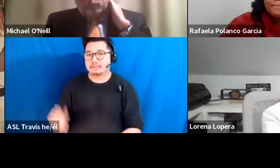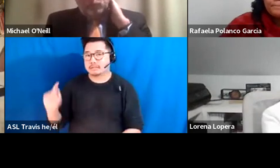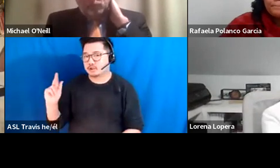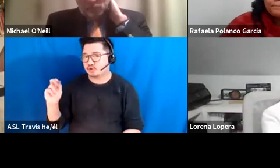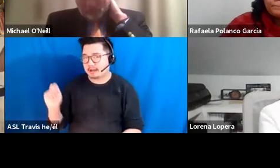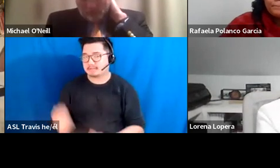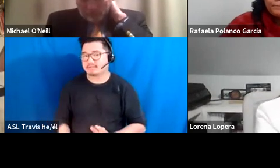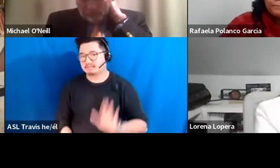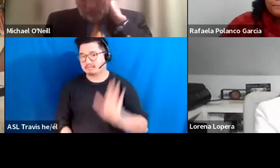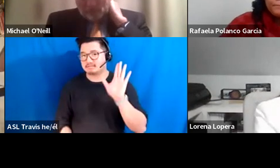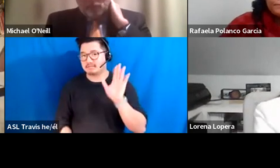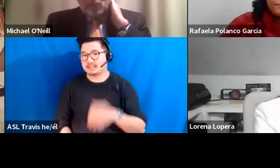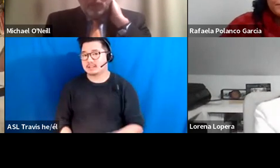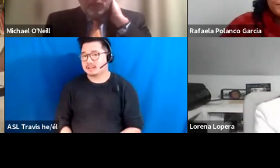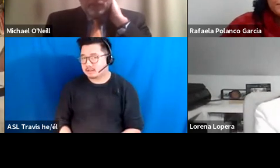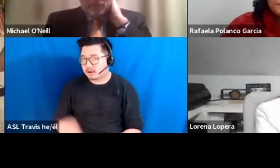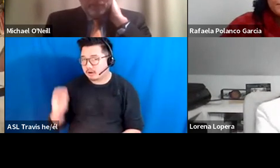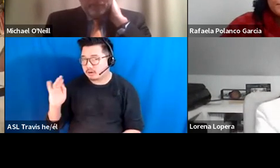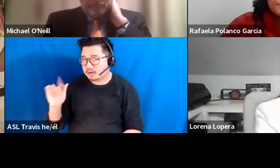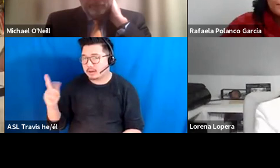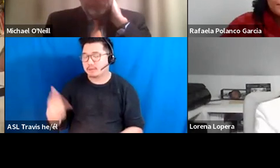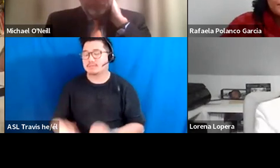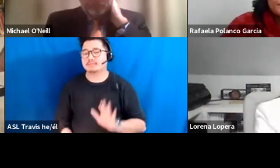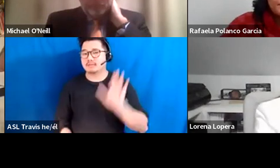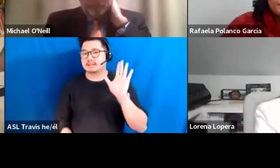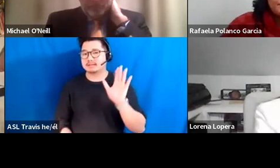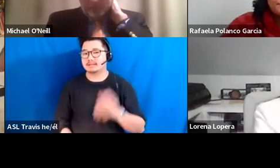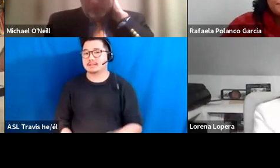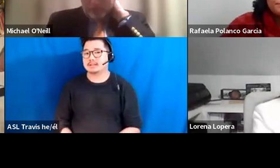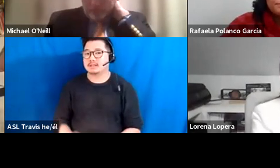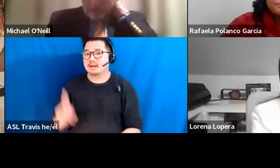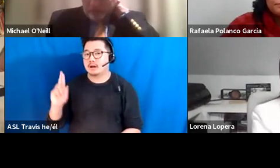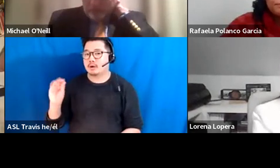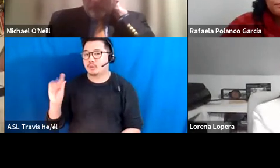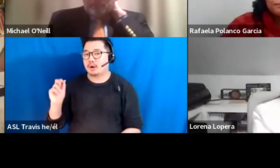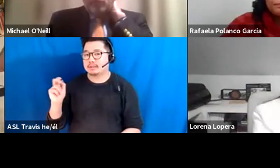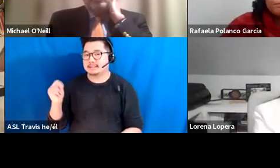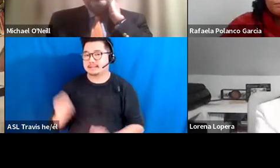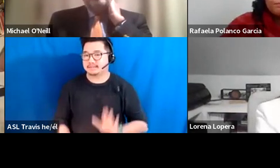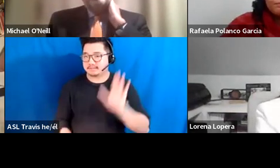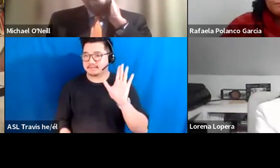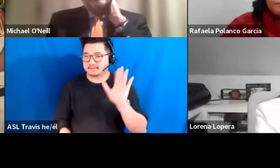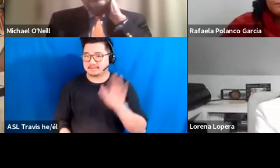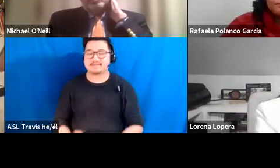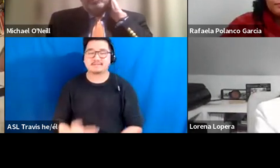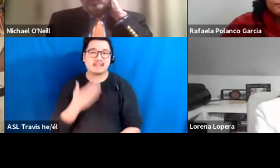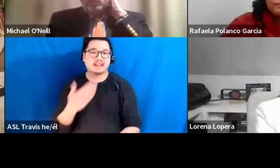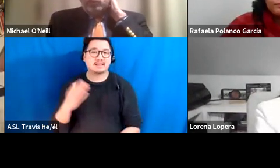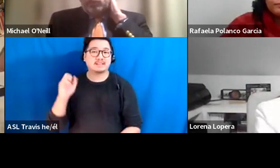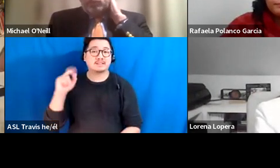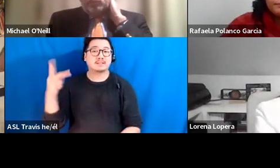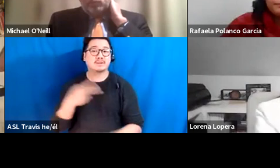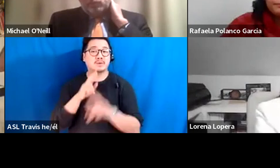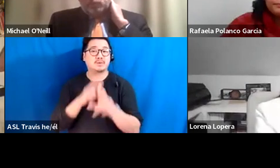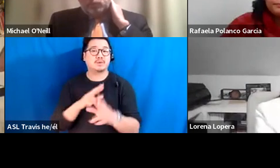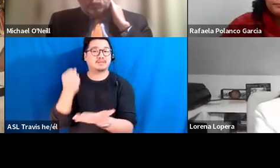yes mr o'neal yes ms robinson yes thank you the superintendent's report is